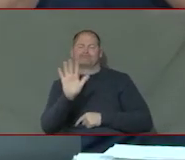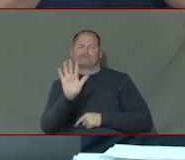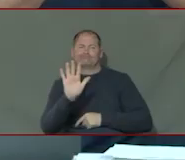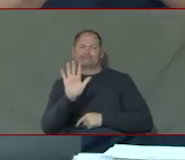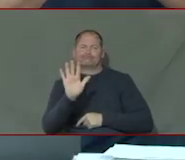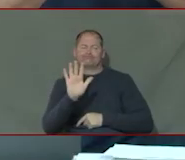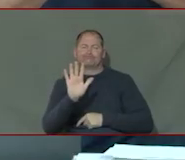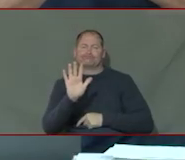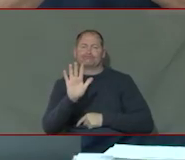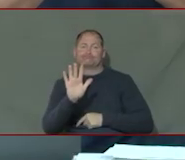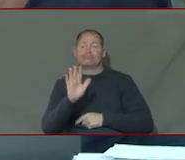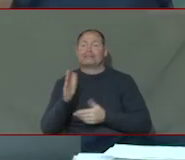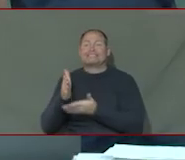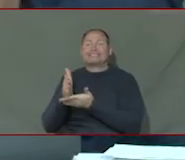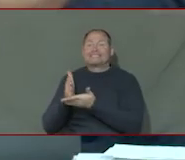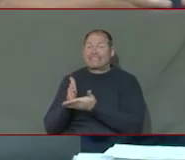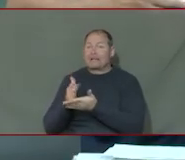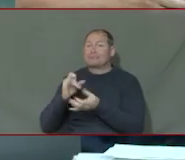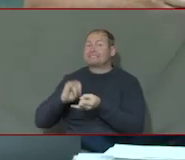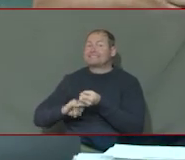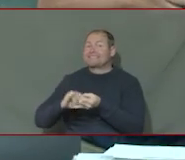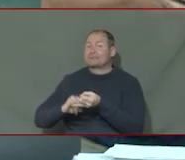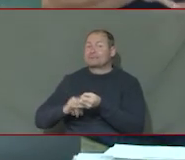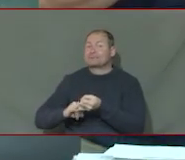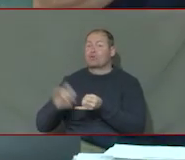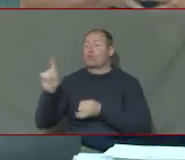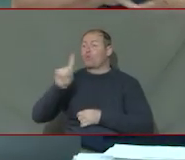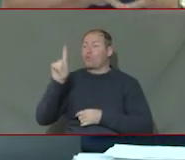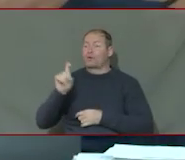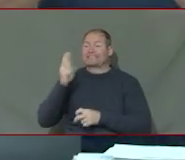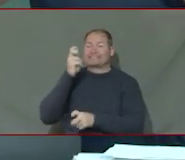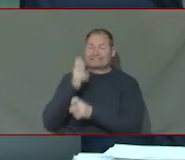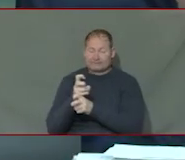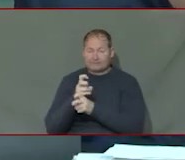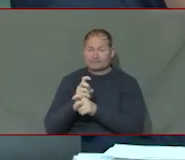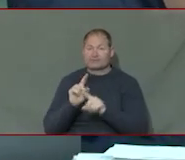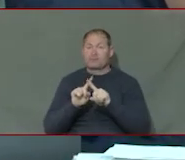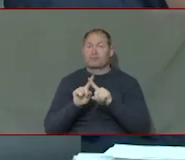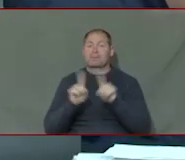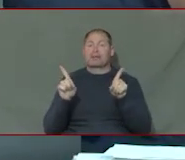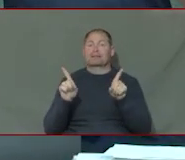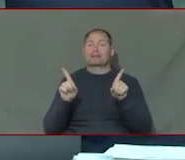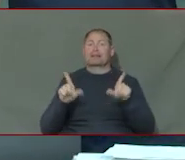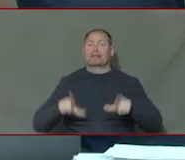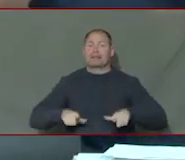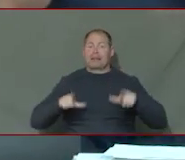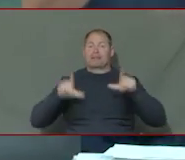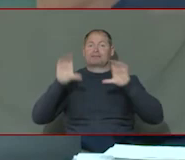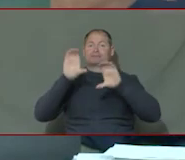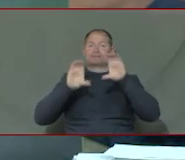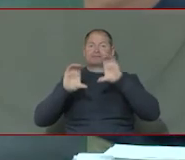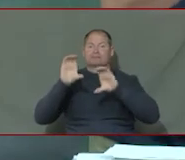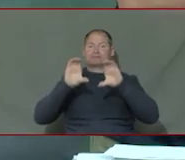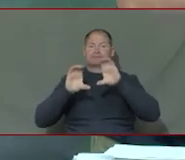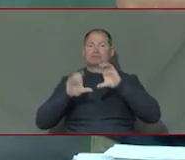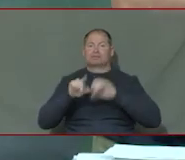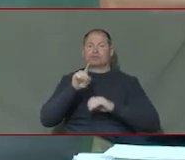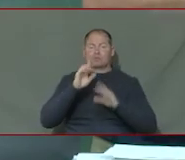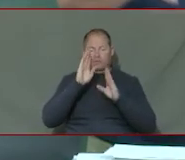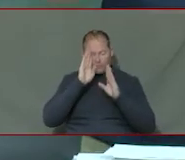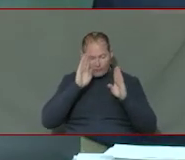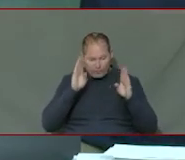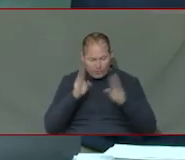very difficult questions. I've seen it in many subjects. But life sciences, the work itself takes concentration and